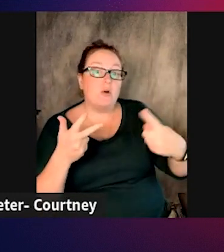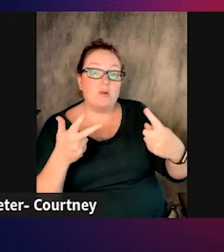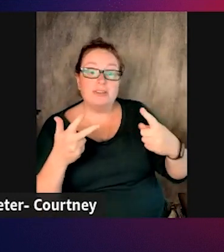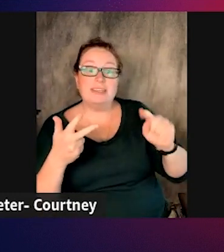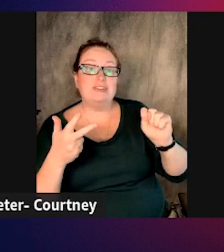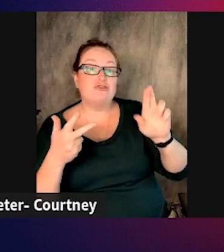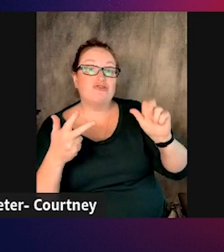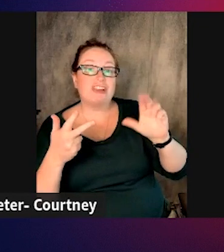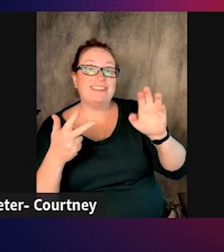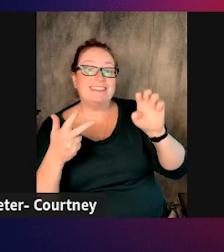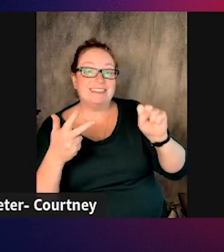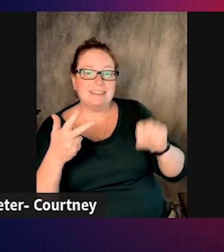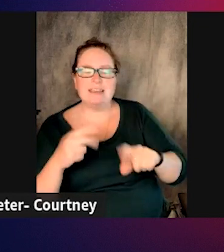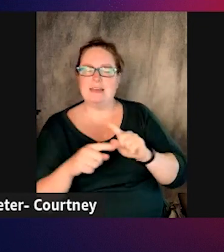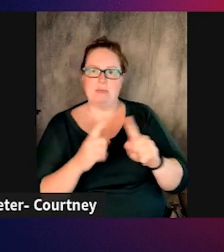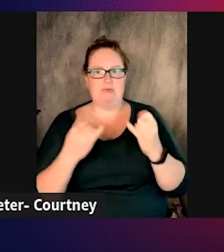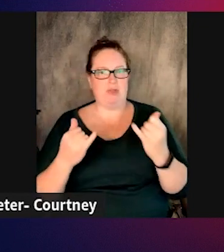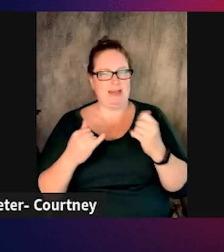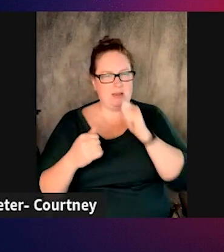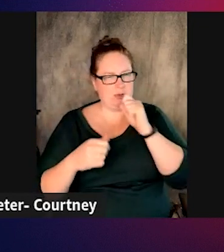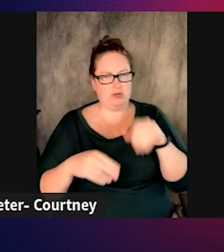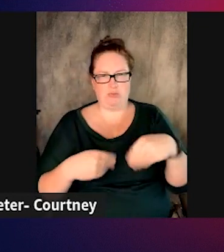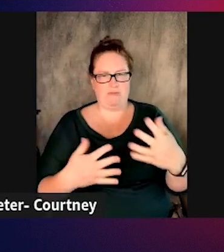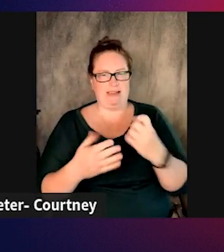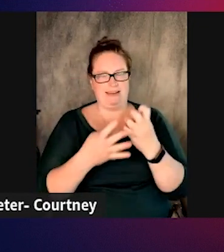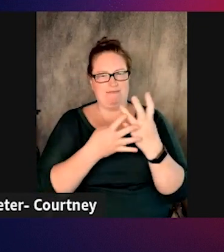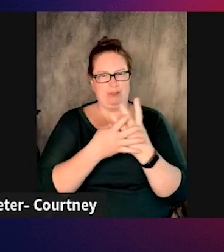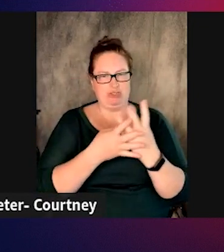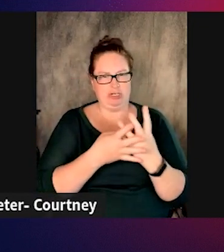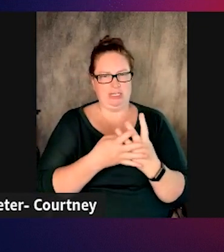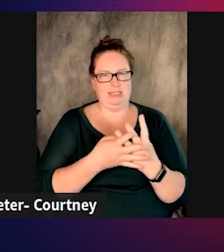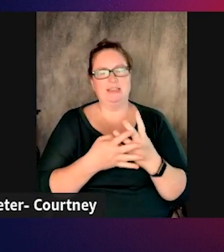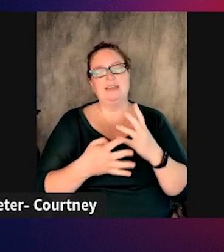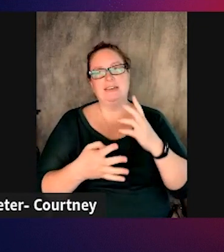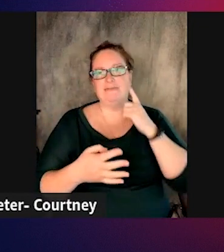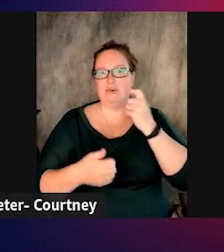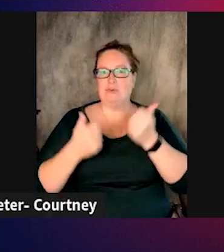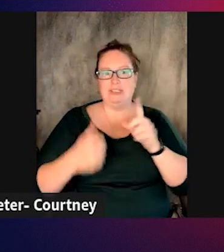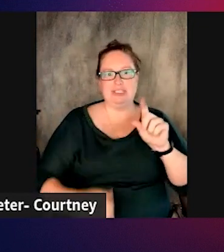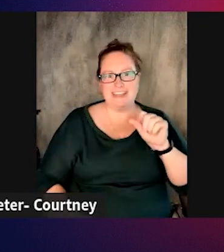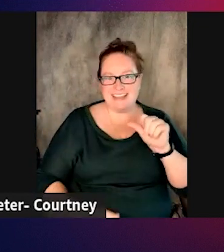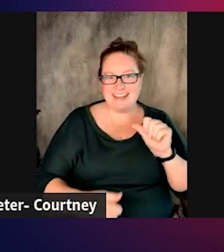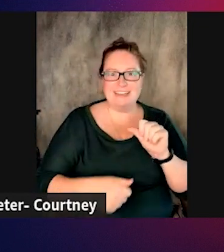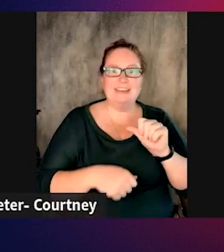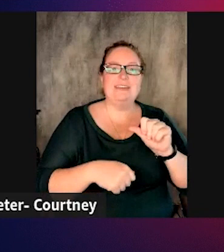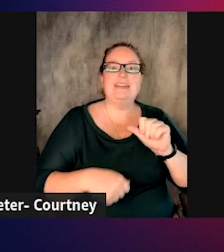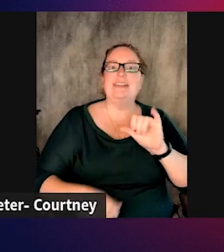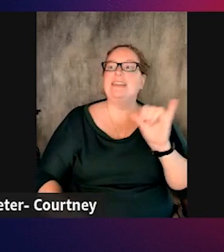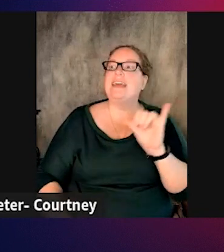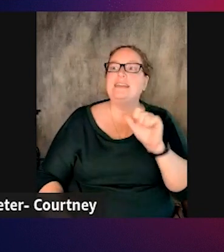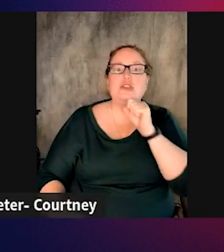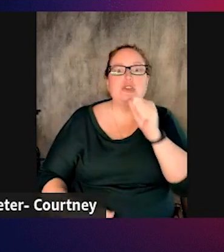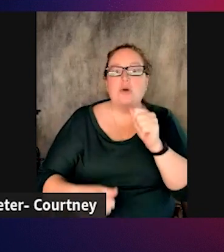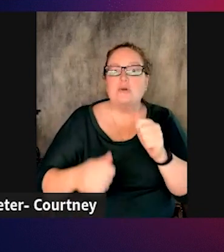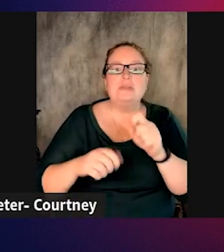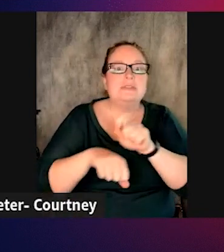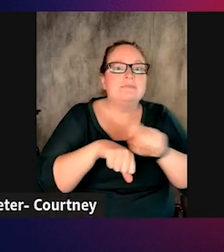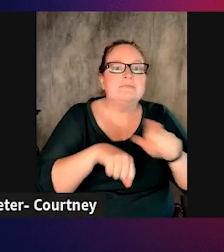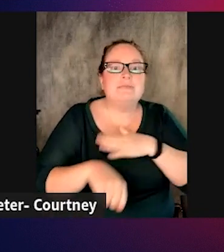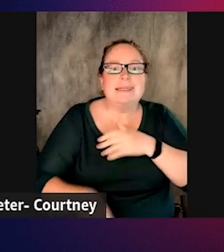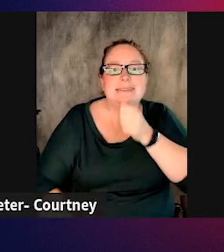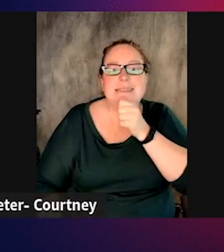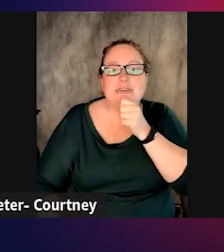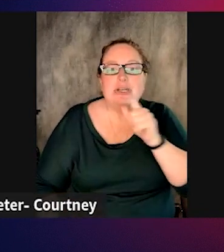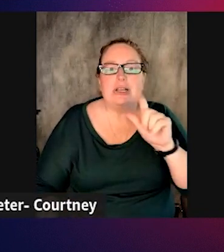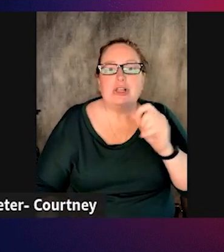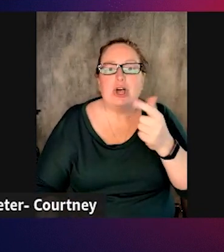provide any filtering capability to filter what data to share. For instance, not to share on my security logs, for instance. So this